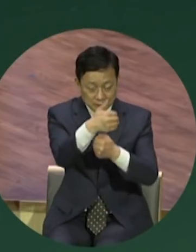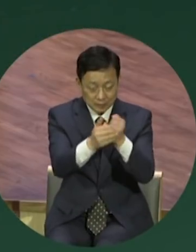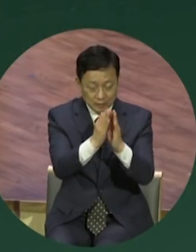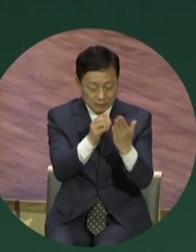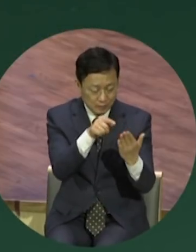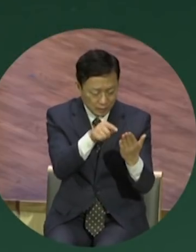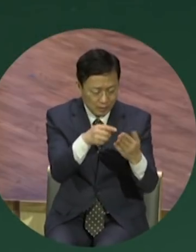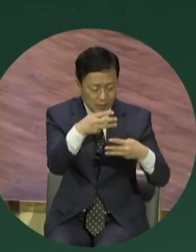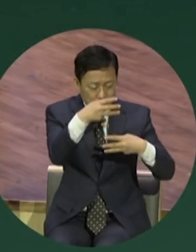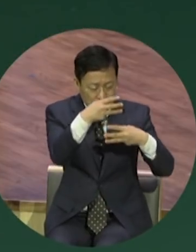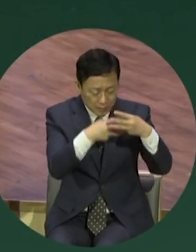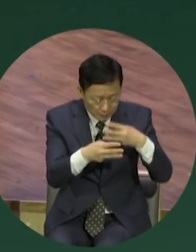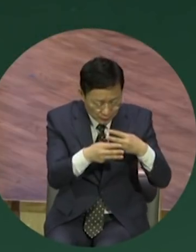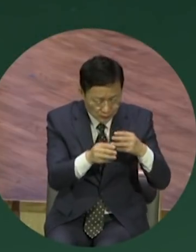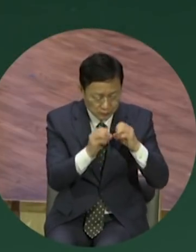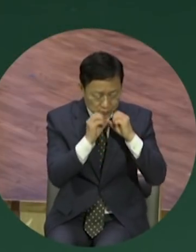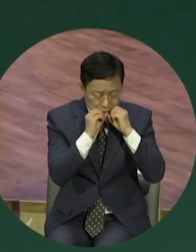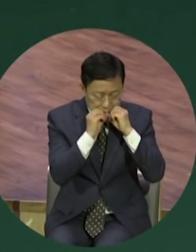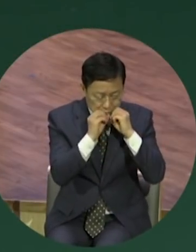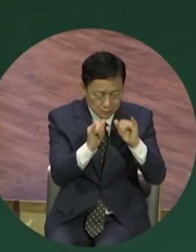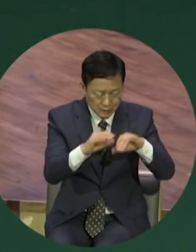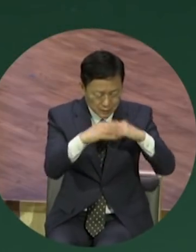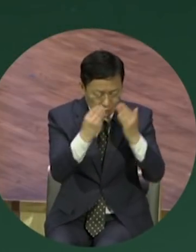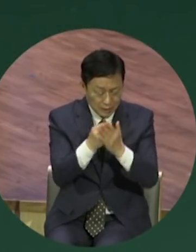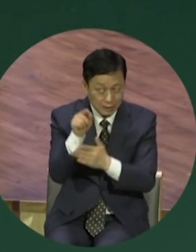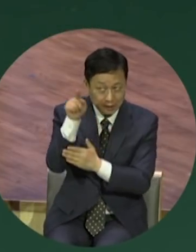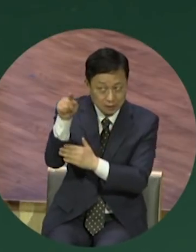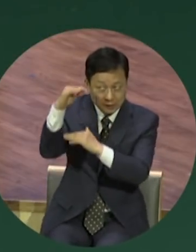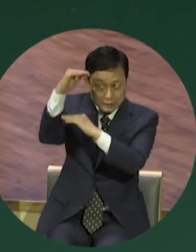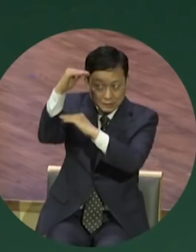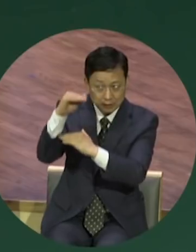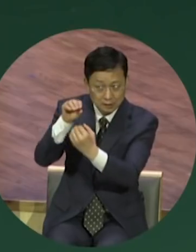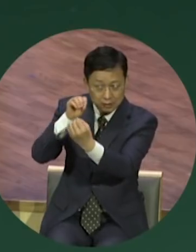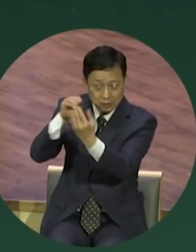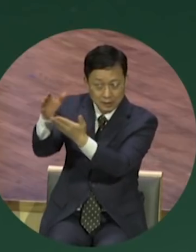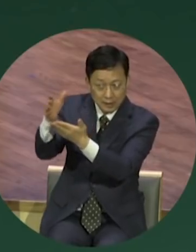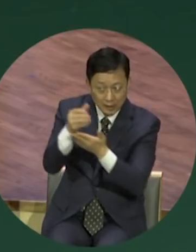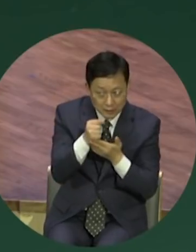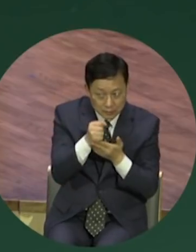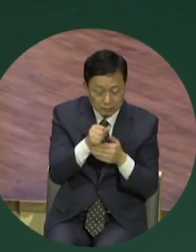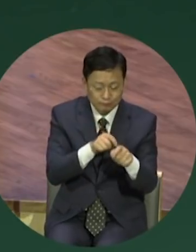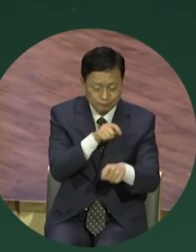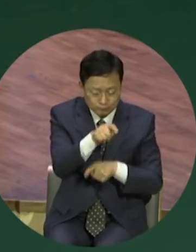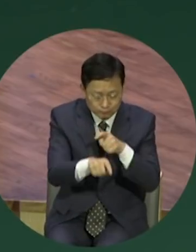All the remnants and evangelists in the Bible received this unprecedented, never repeated answer.